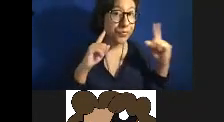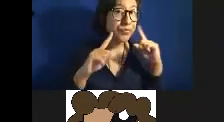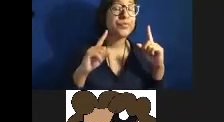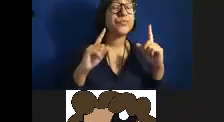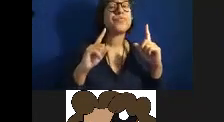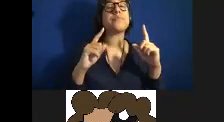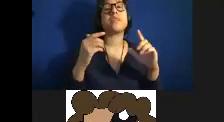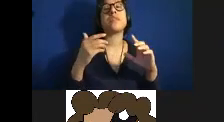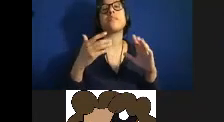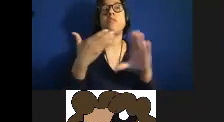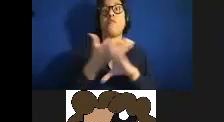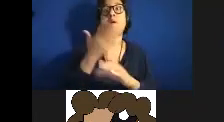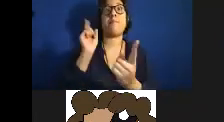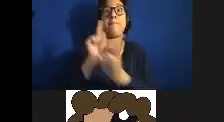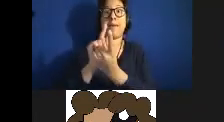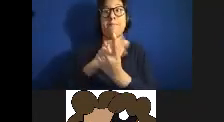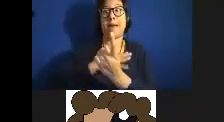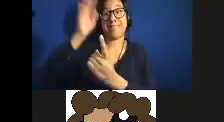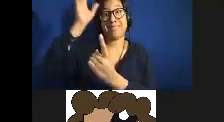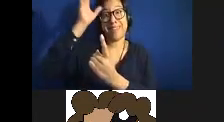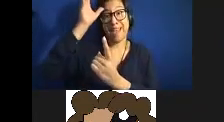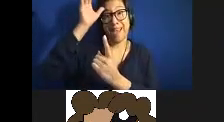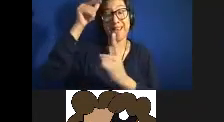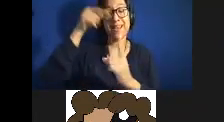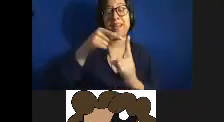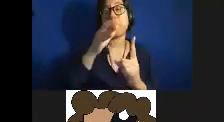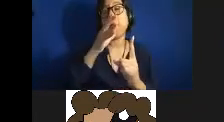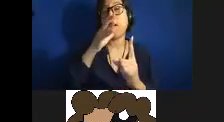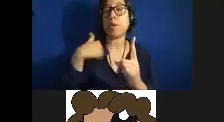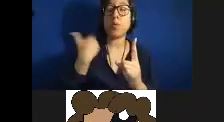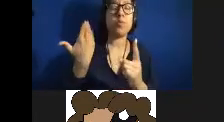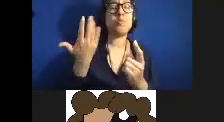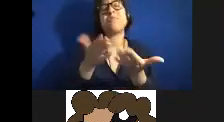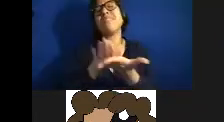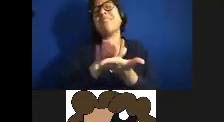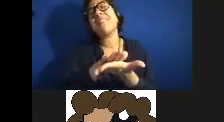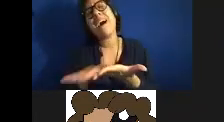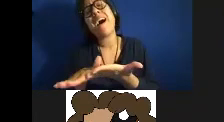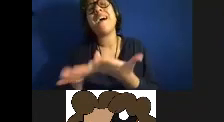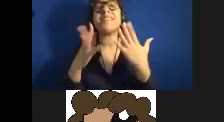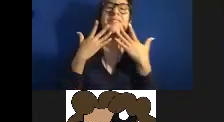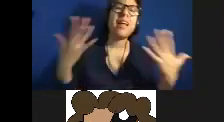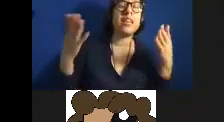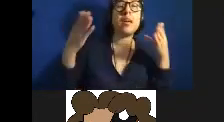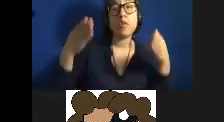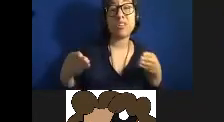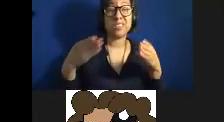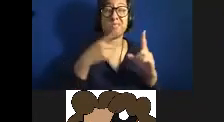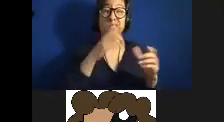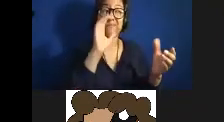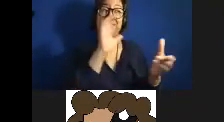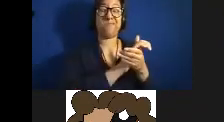before she met my dad, and just, you know, in her youth, right, she was a really nice and outgoing person, right? But that relationship changed